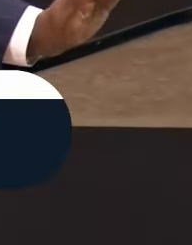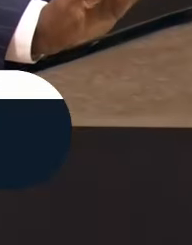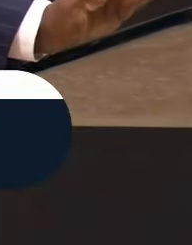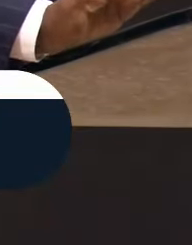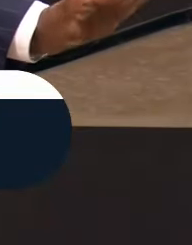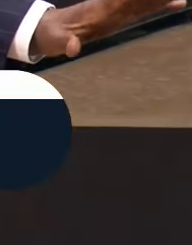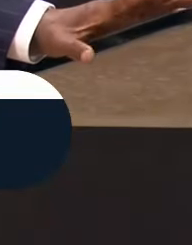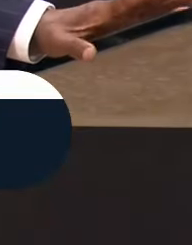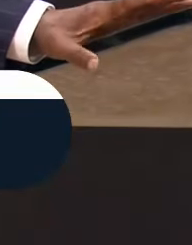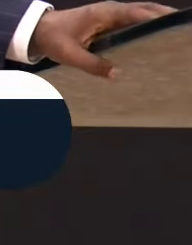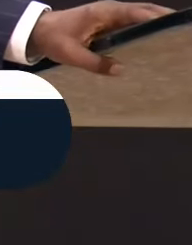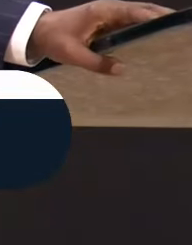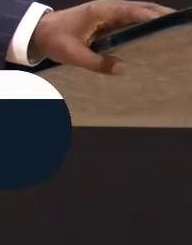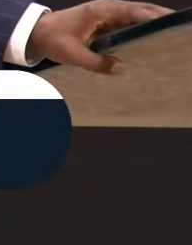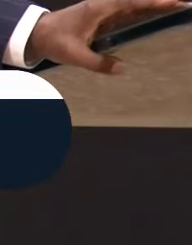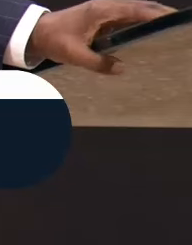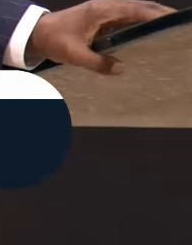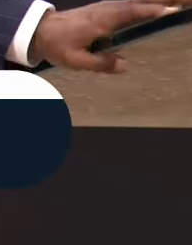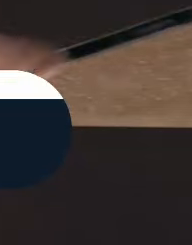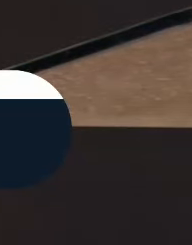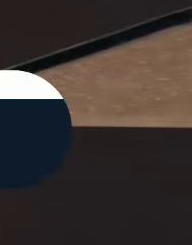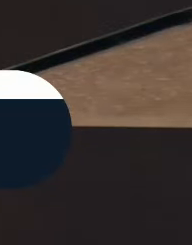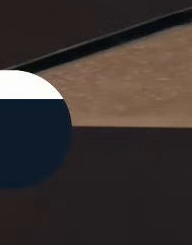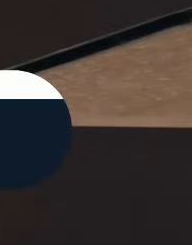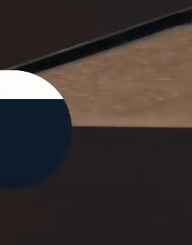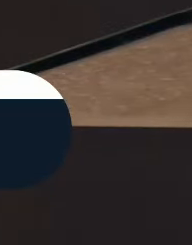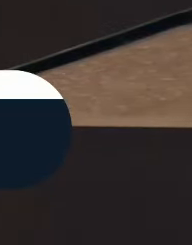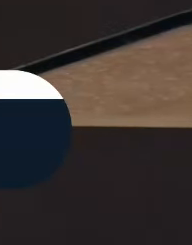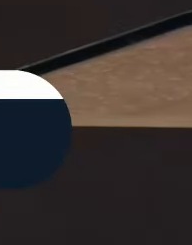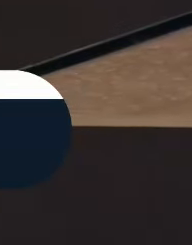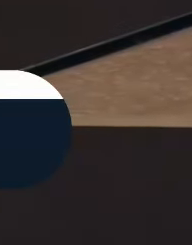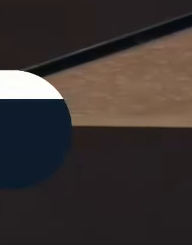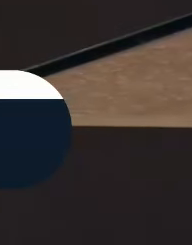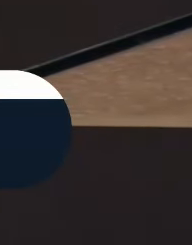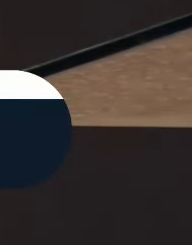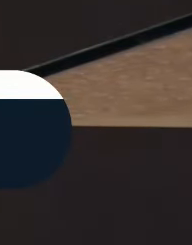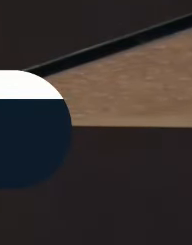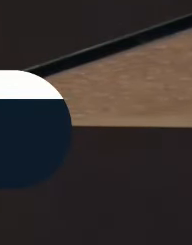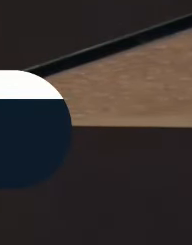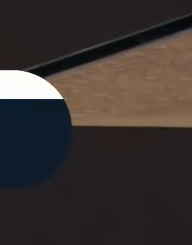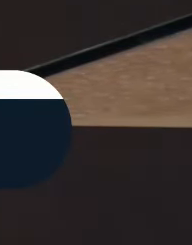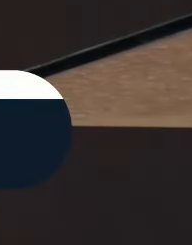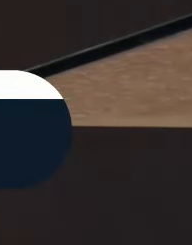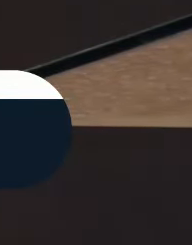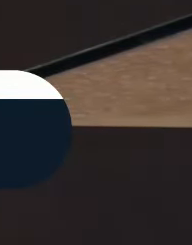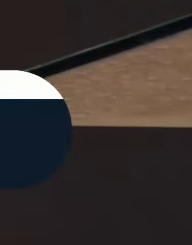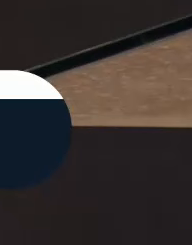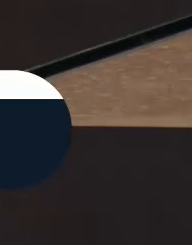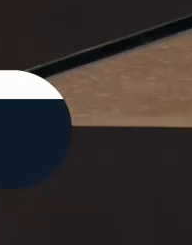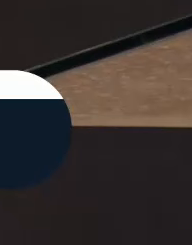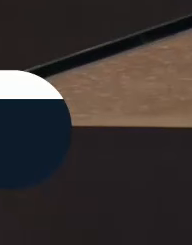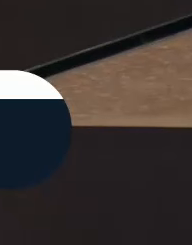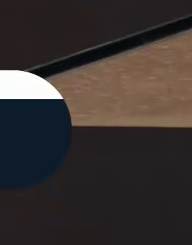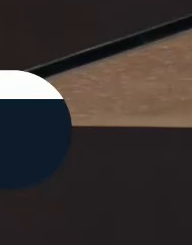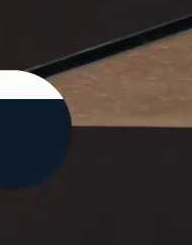grace excuses our sin. After they say they are saved, they are born again, they say, "I'm a